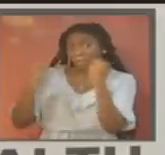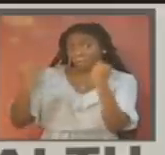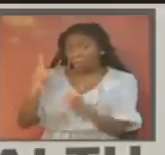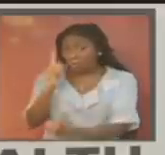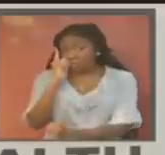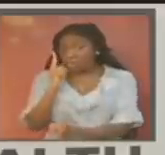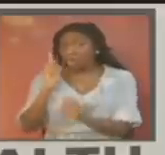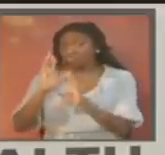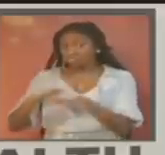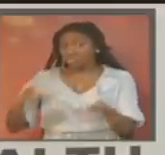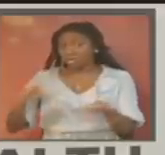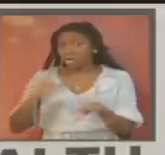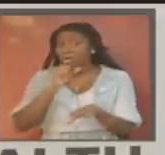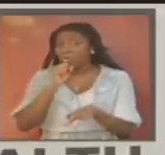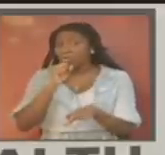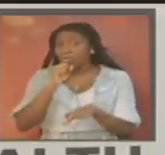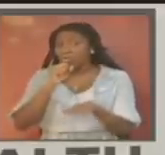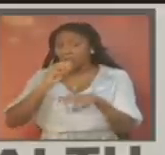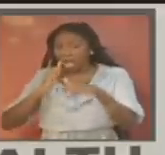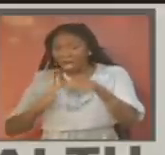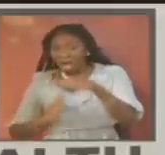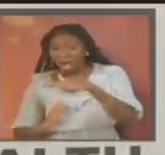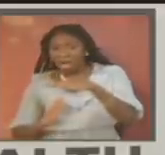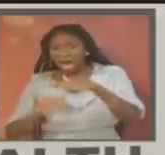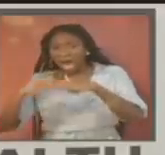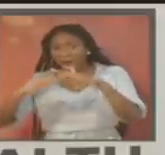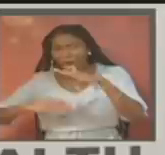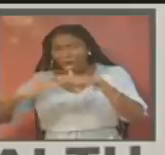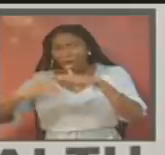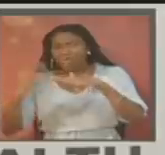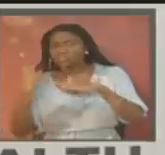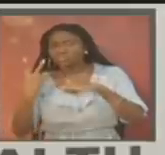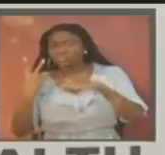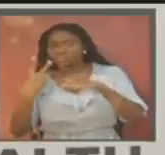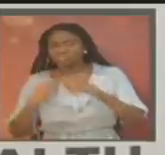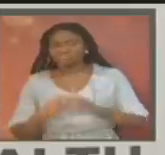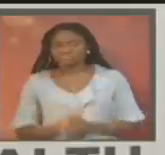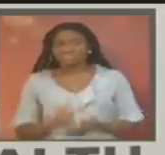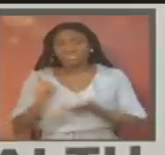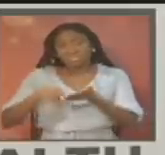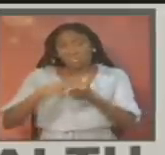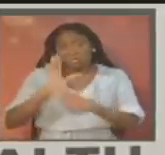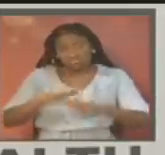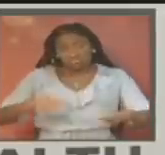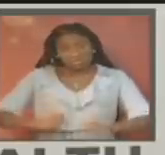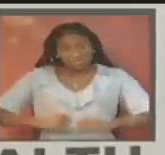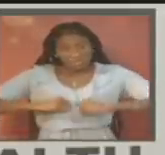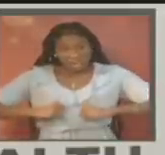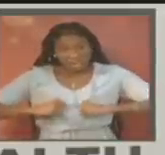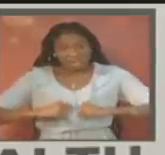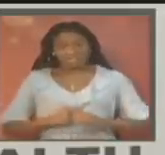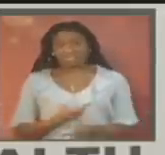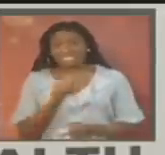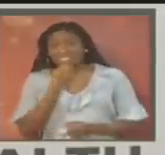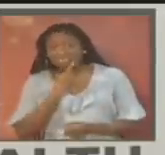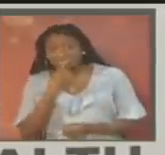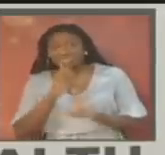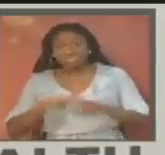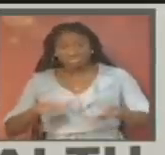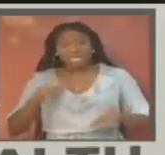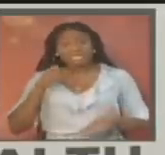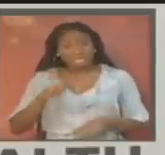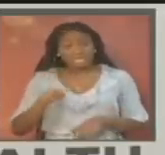than 2 years old. In addition, obesity, diabetes, and genetic factors. So those